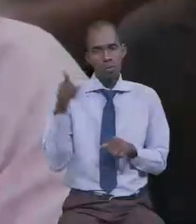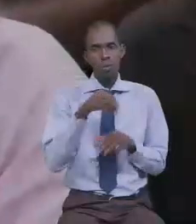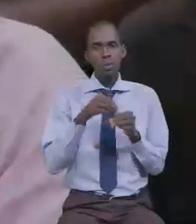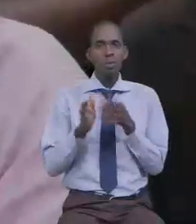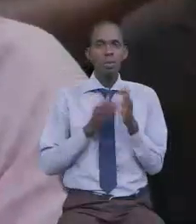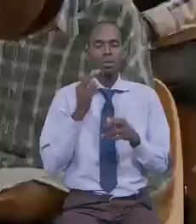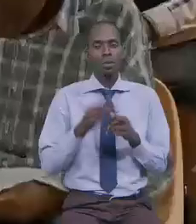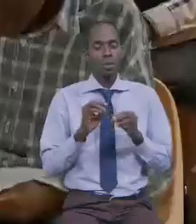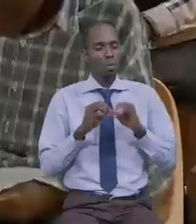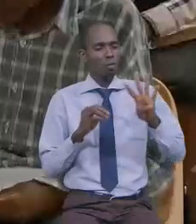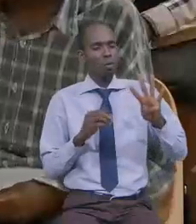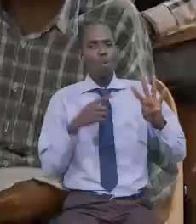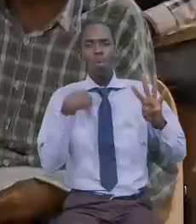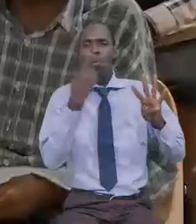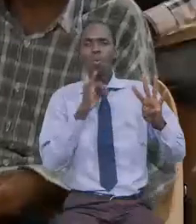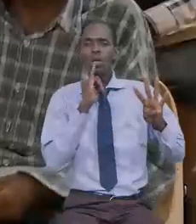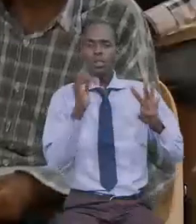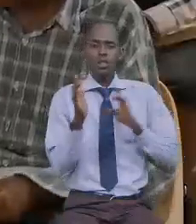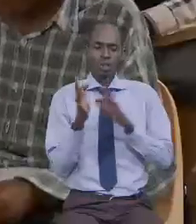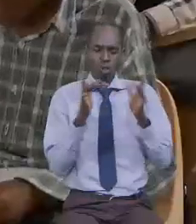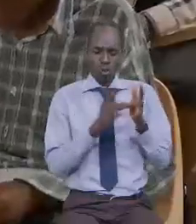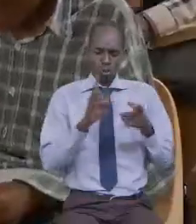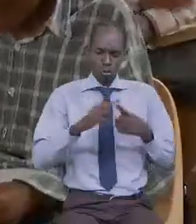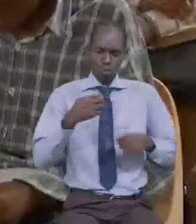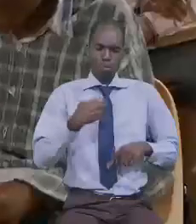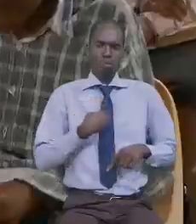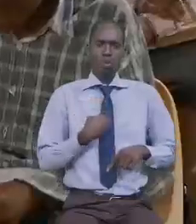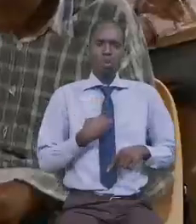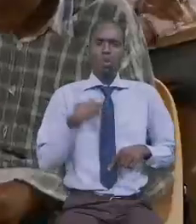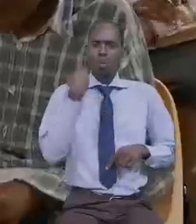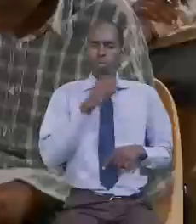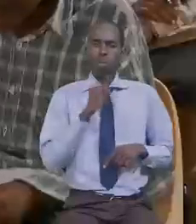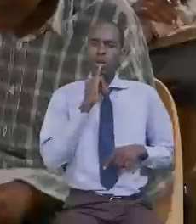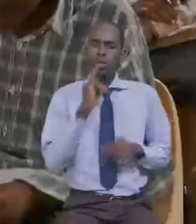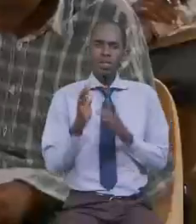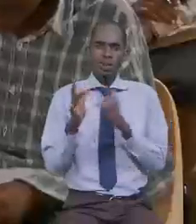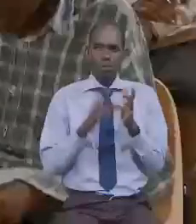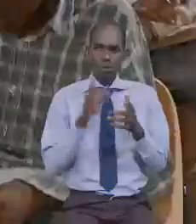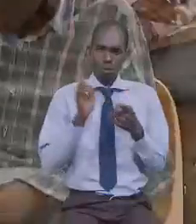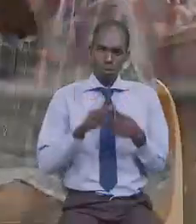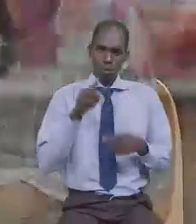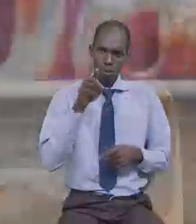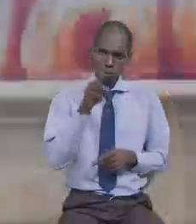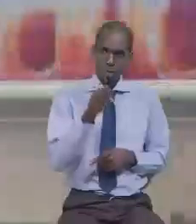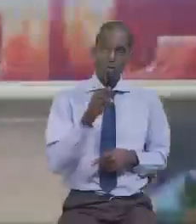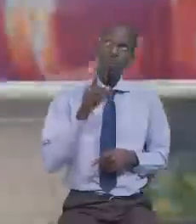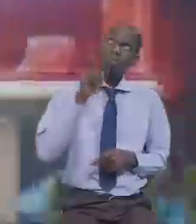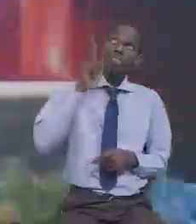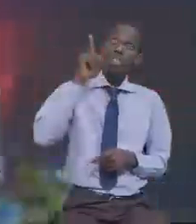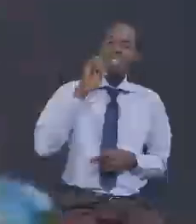is Jesus to me? Who is Jesus to you? He is the